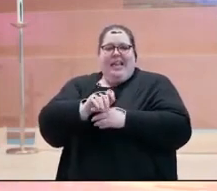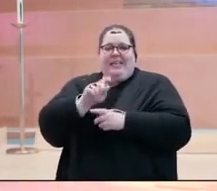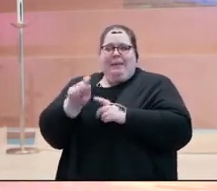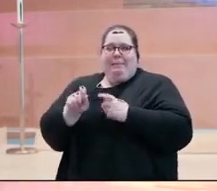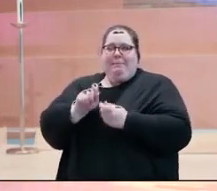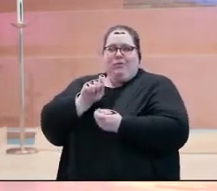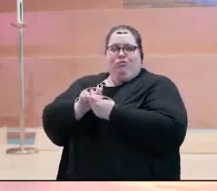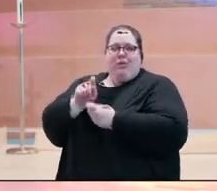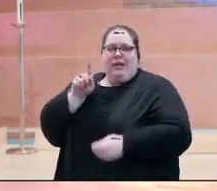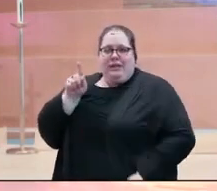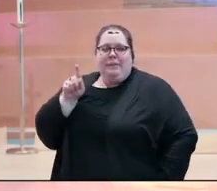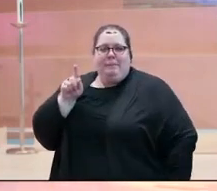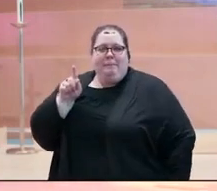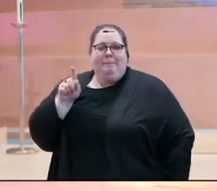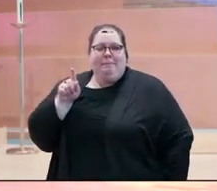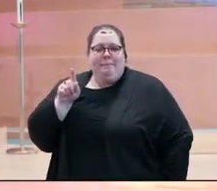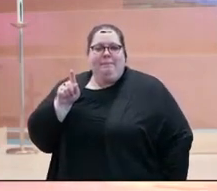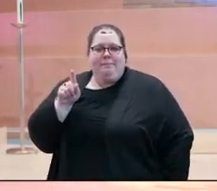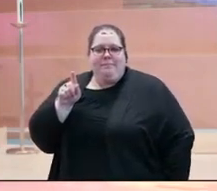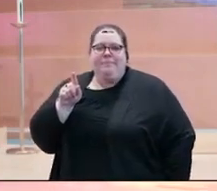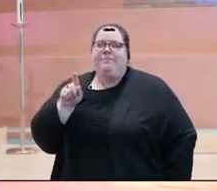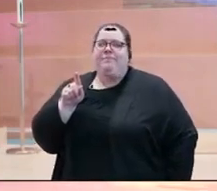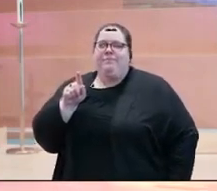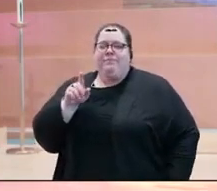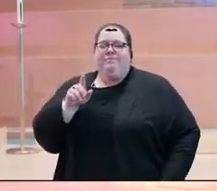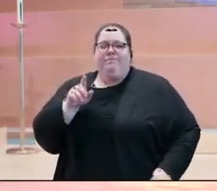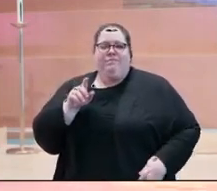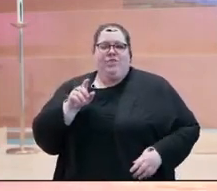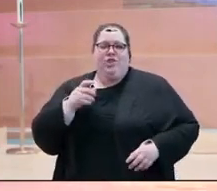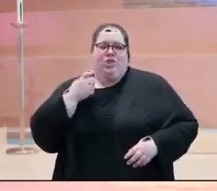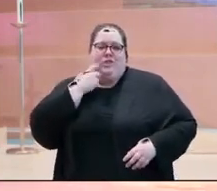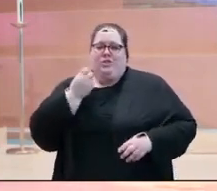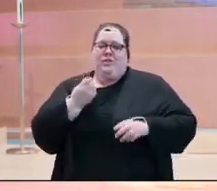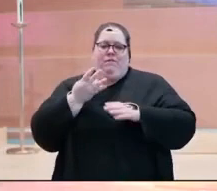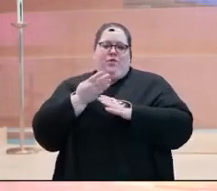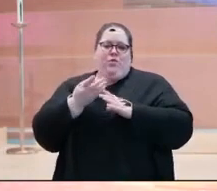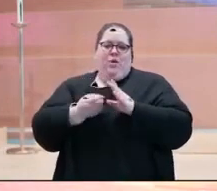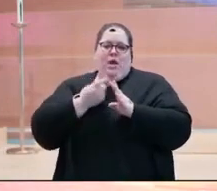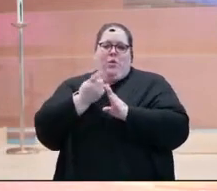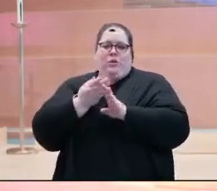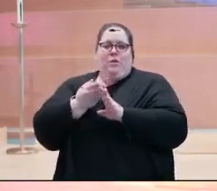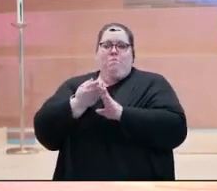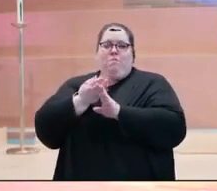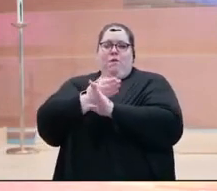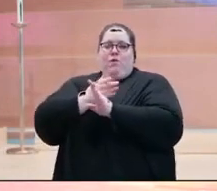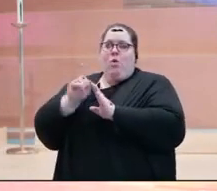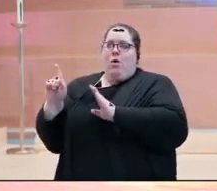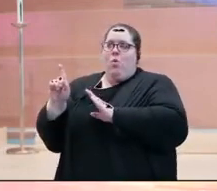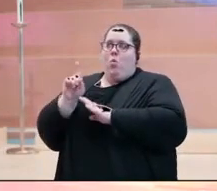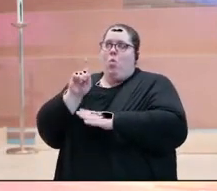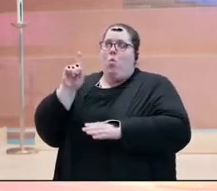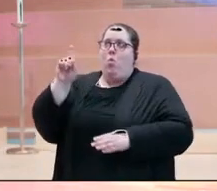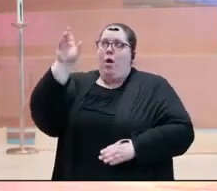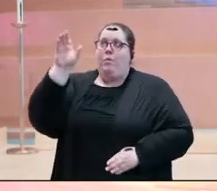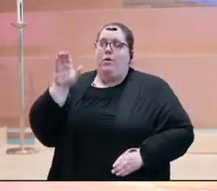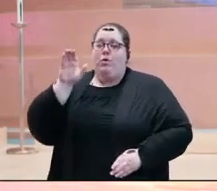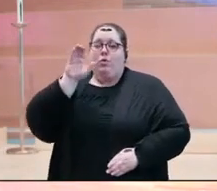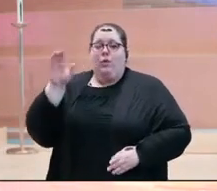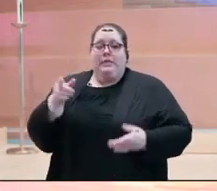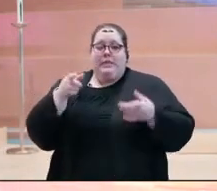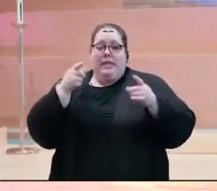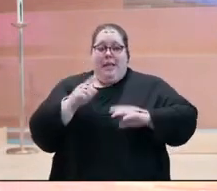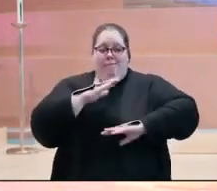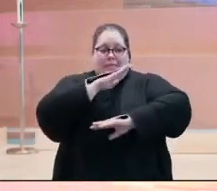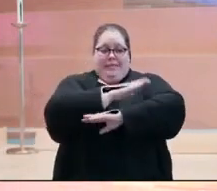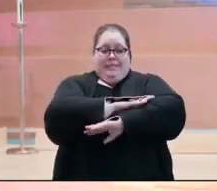that night, hours before he would walk up the hill of Calvary to the cross, he gets up from the